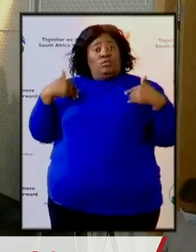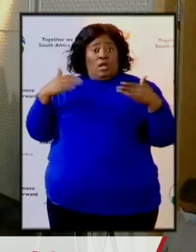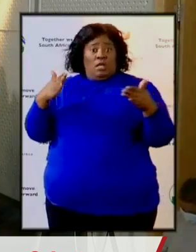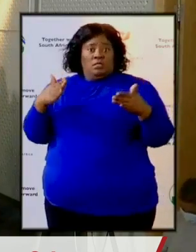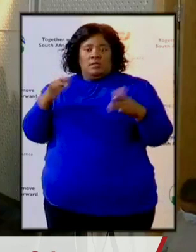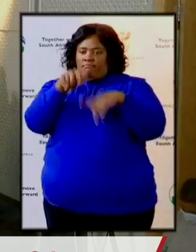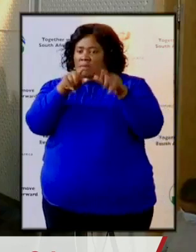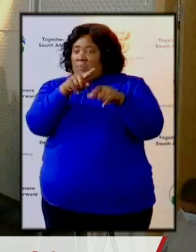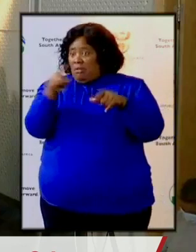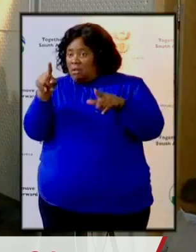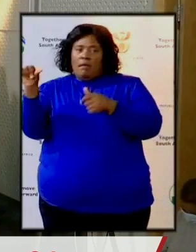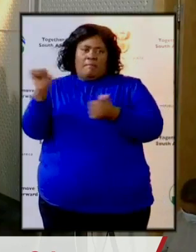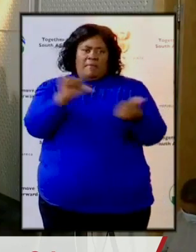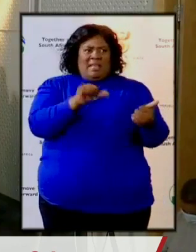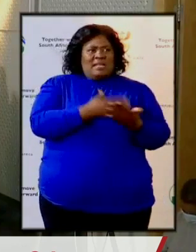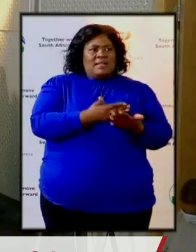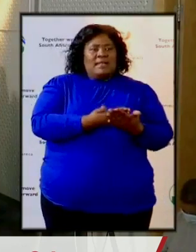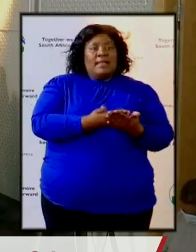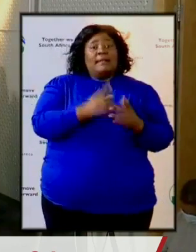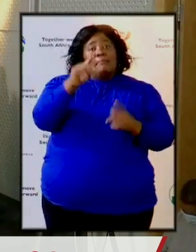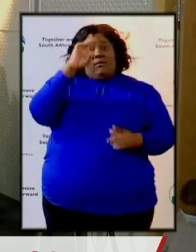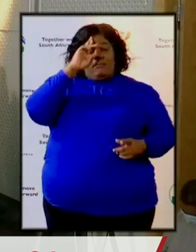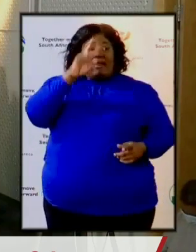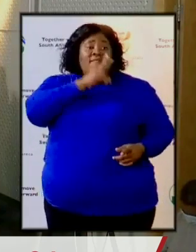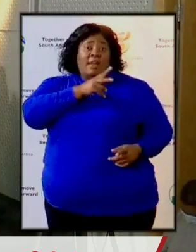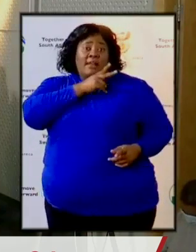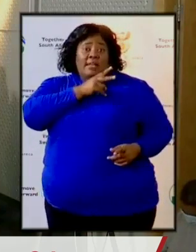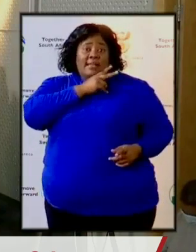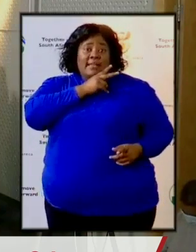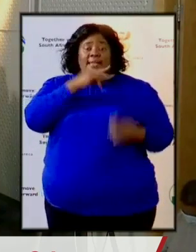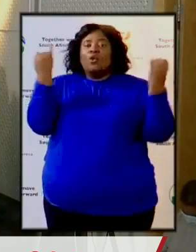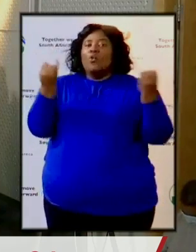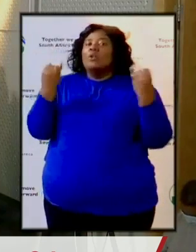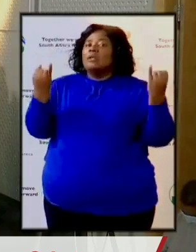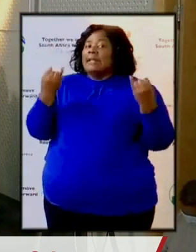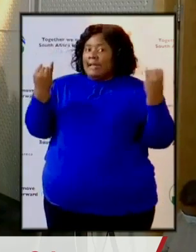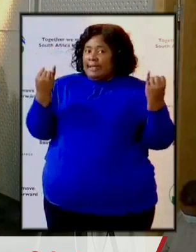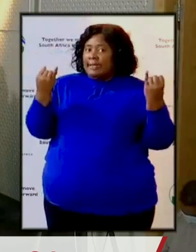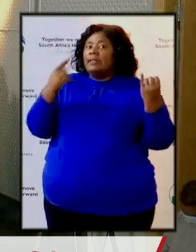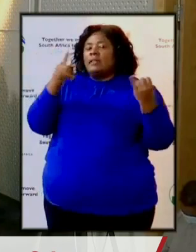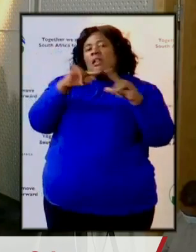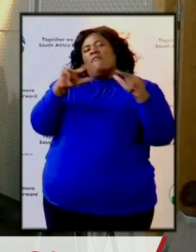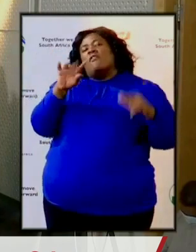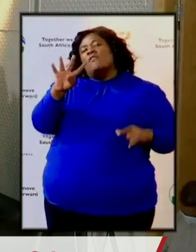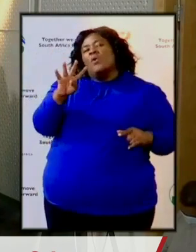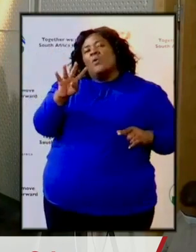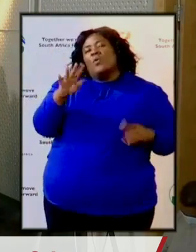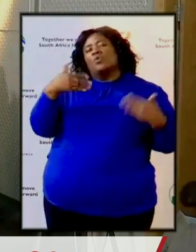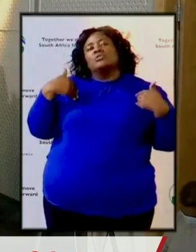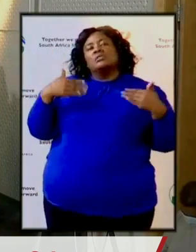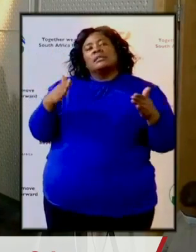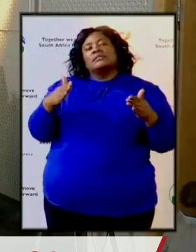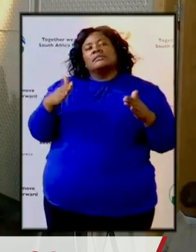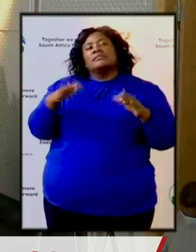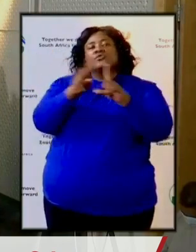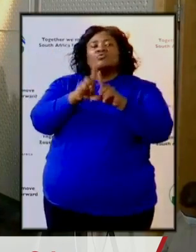There's a holiday on Friday. It would be already on level 4. And also depending on